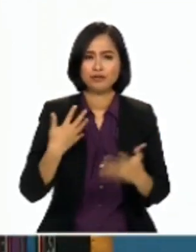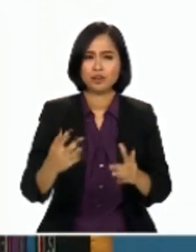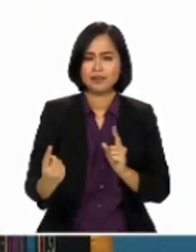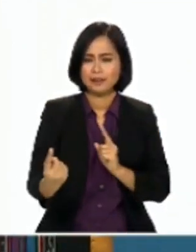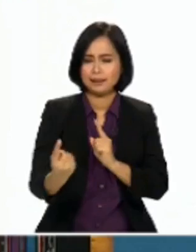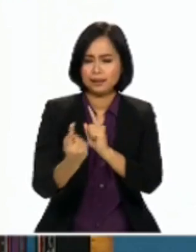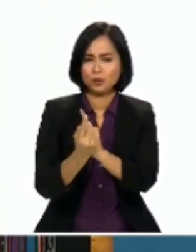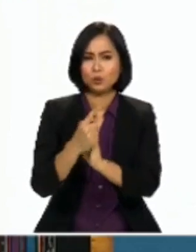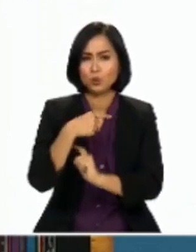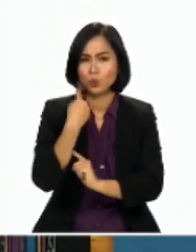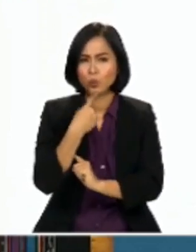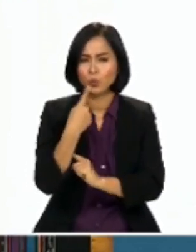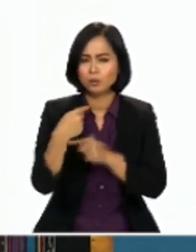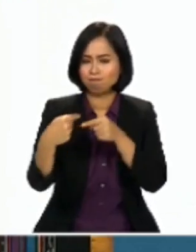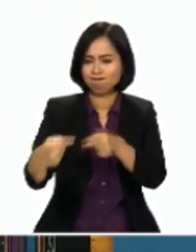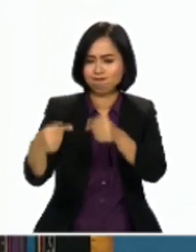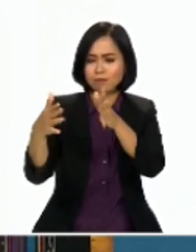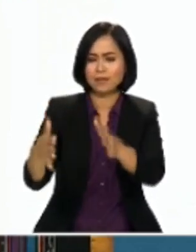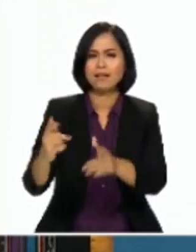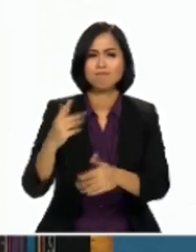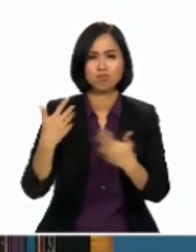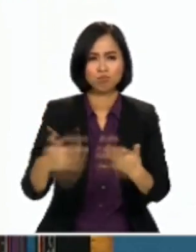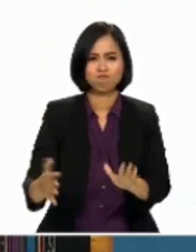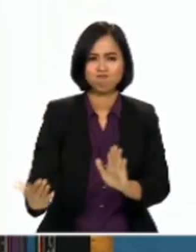enemy face to face,